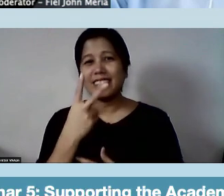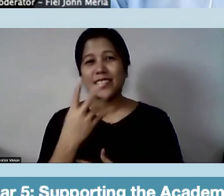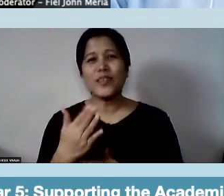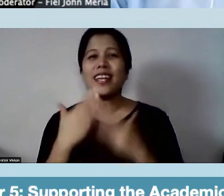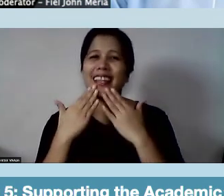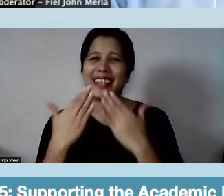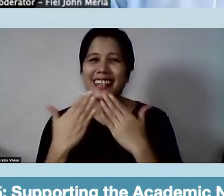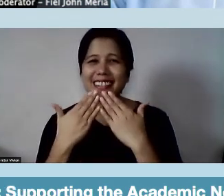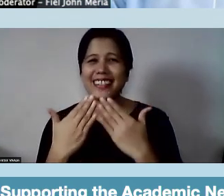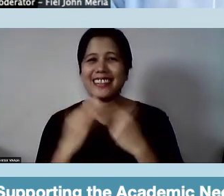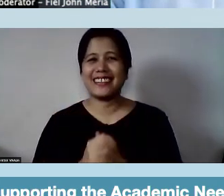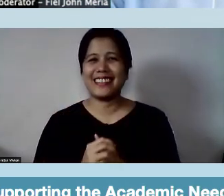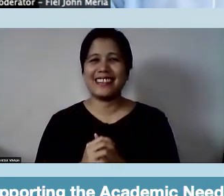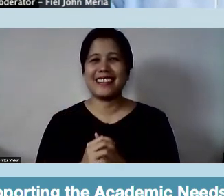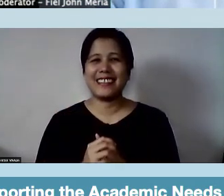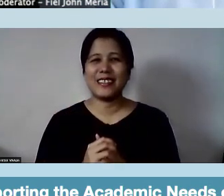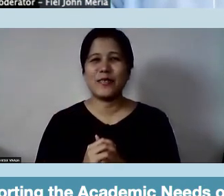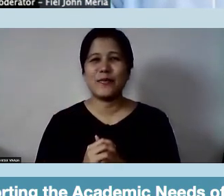you for doing this.